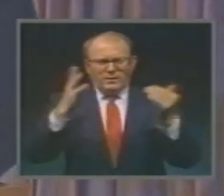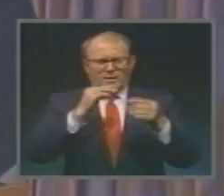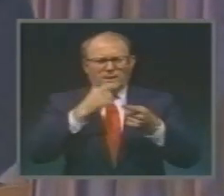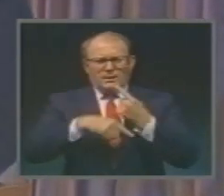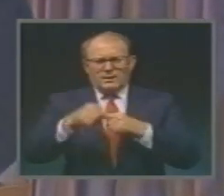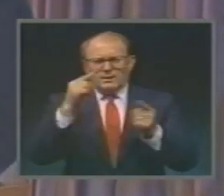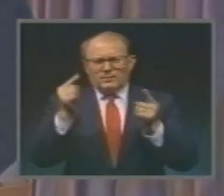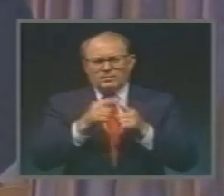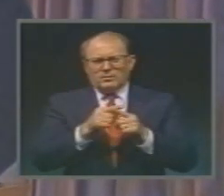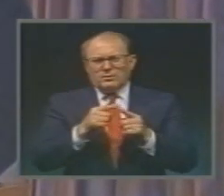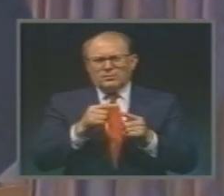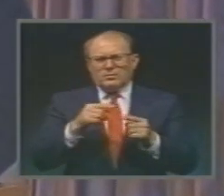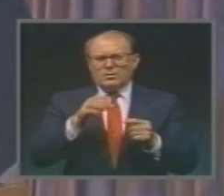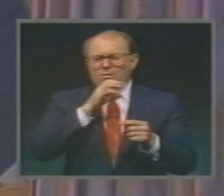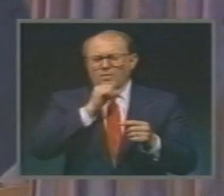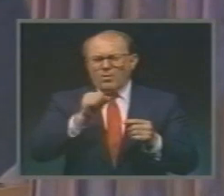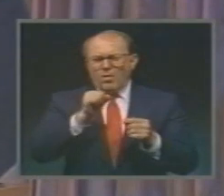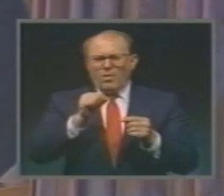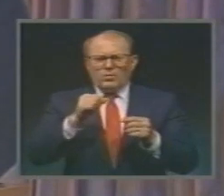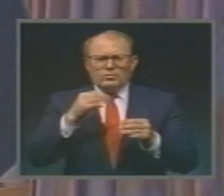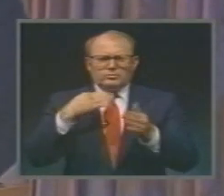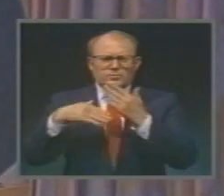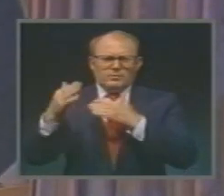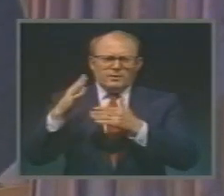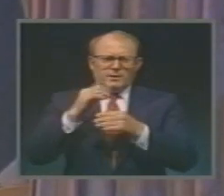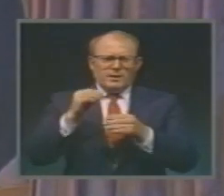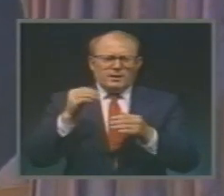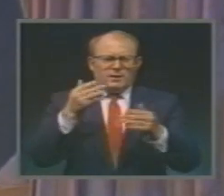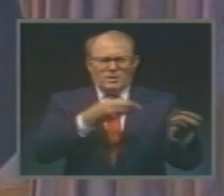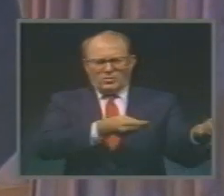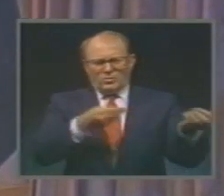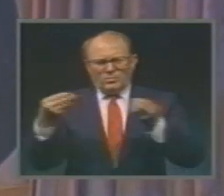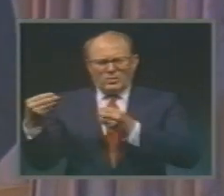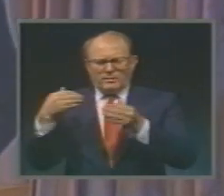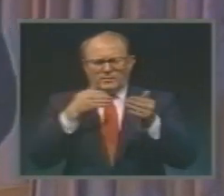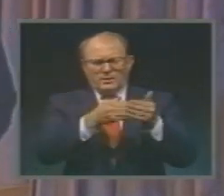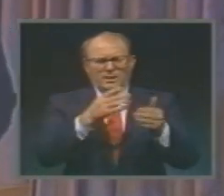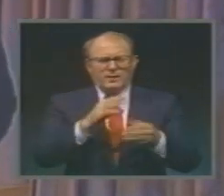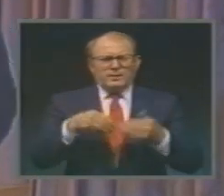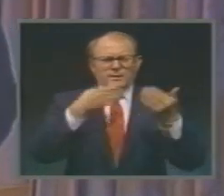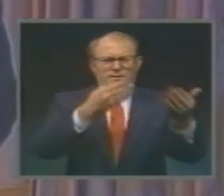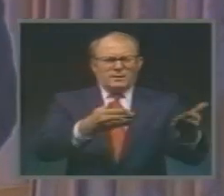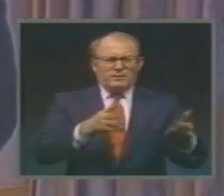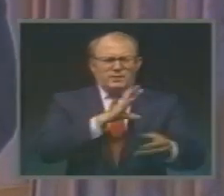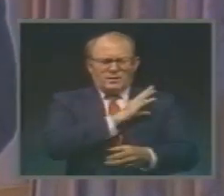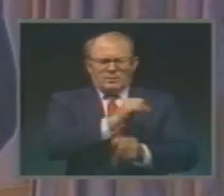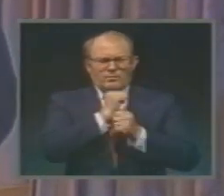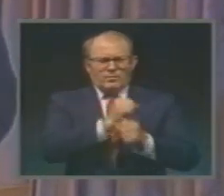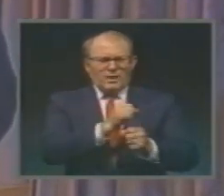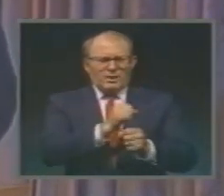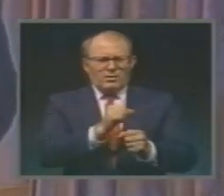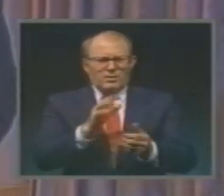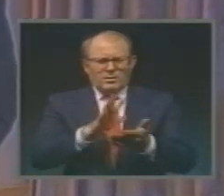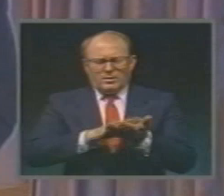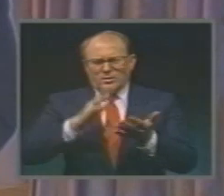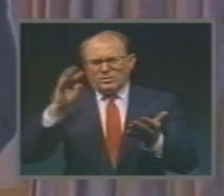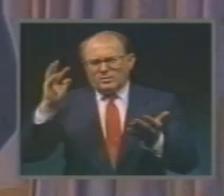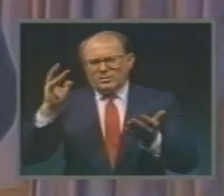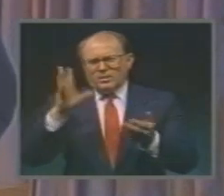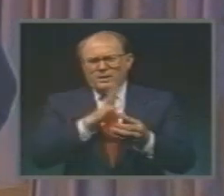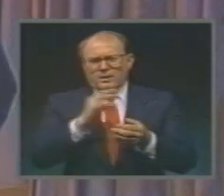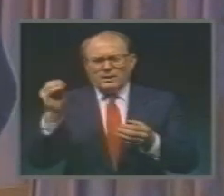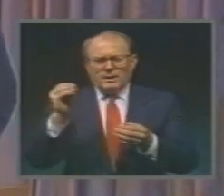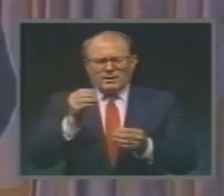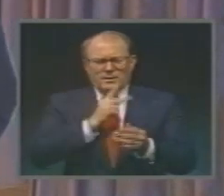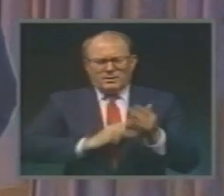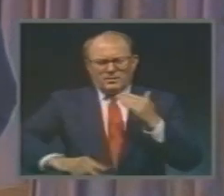Ancient of Days. And they brought him near before him. And there was given him dominion and glory and